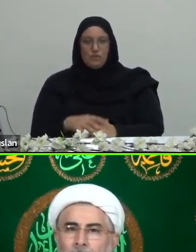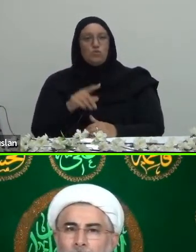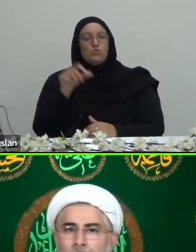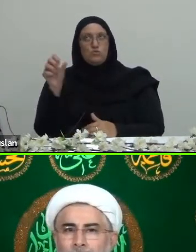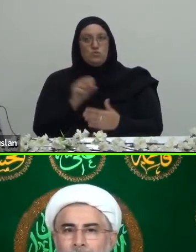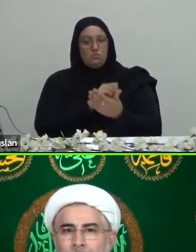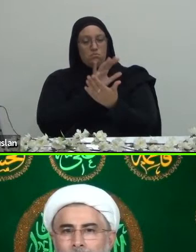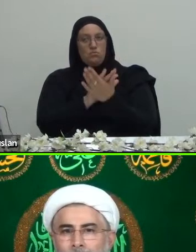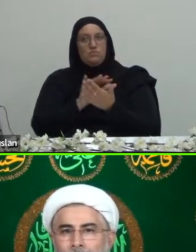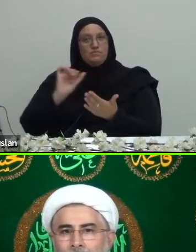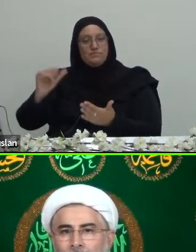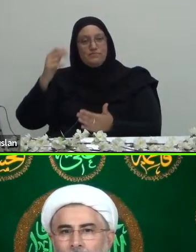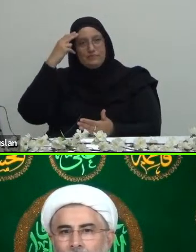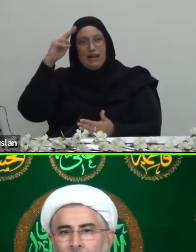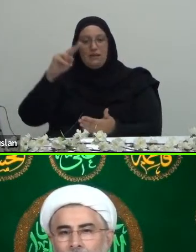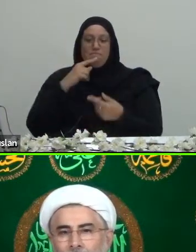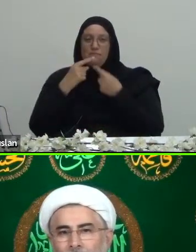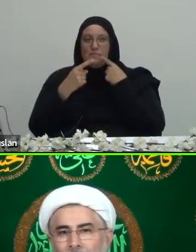details.